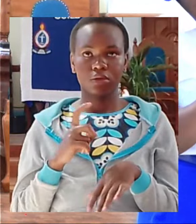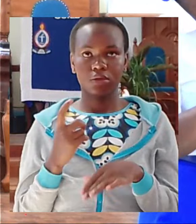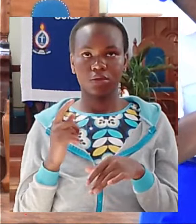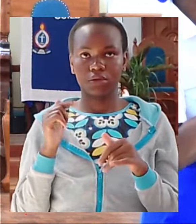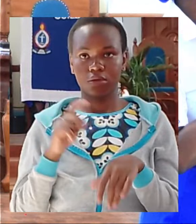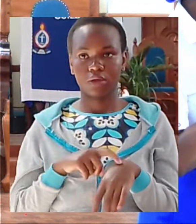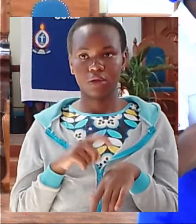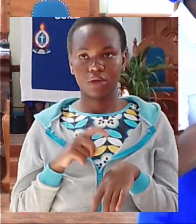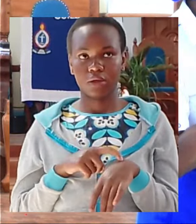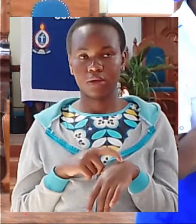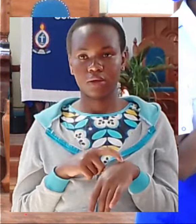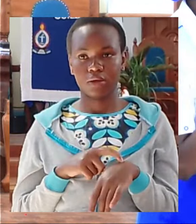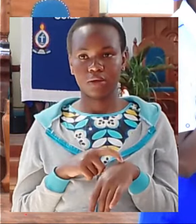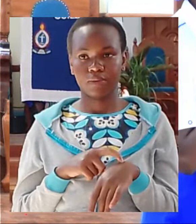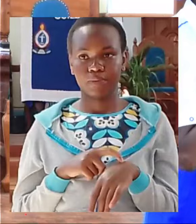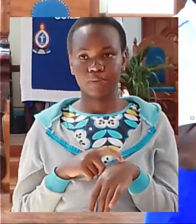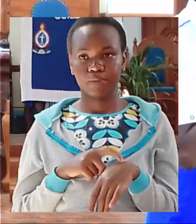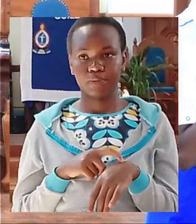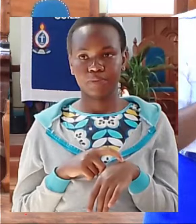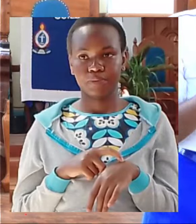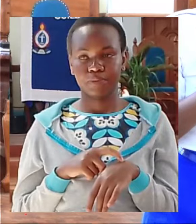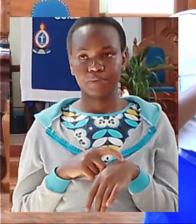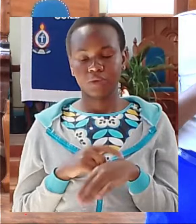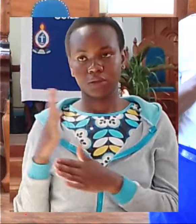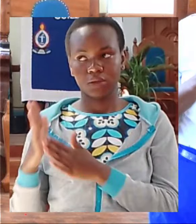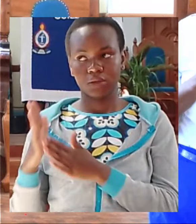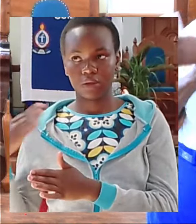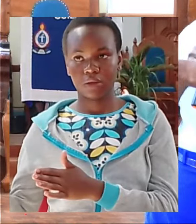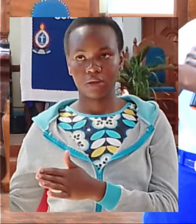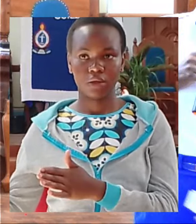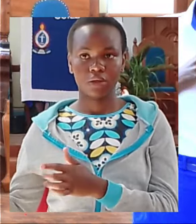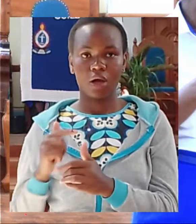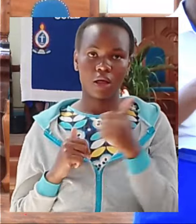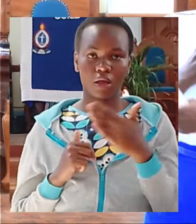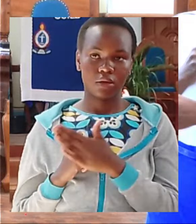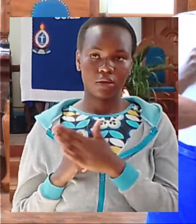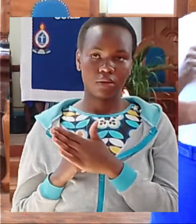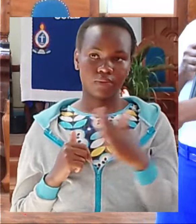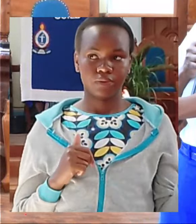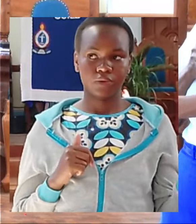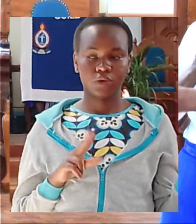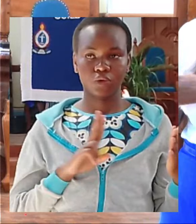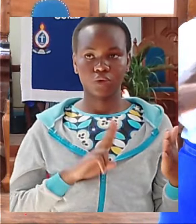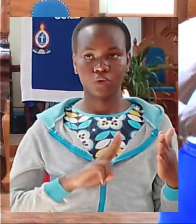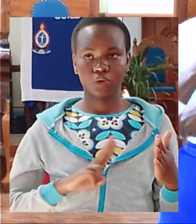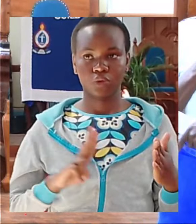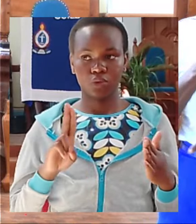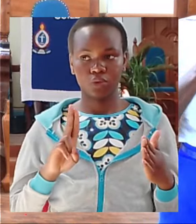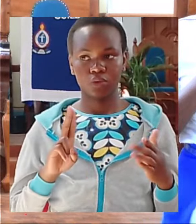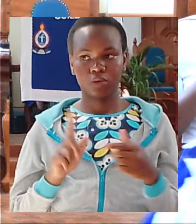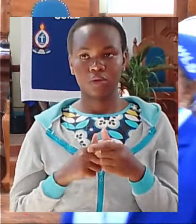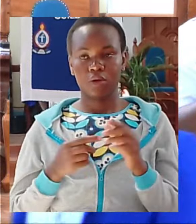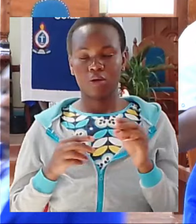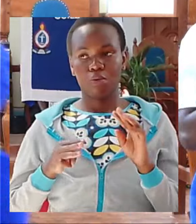to go where Madam is. The other side, Maybe Anne, you can go over there so that we move very